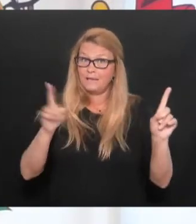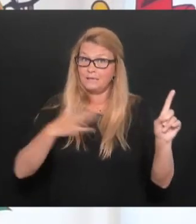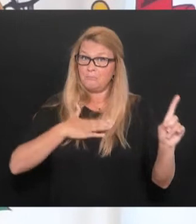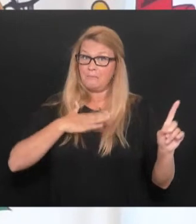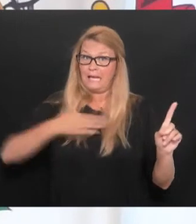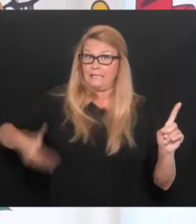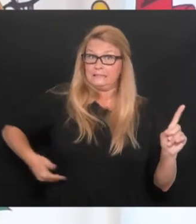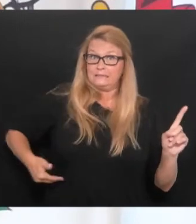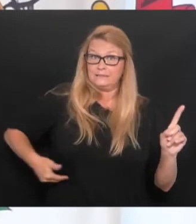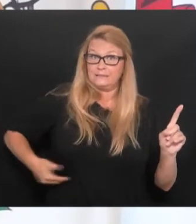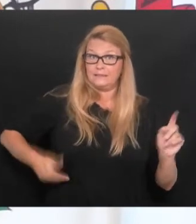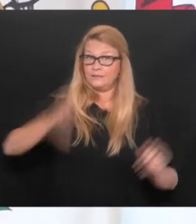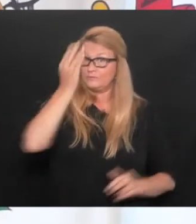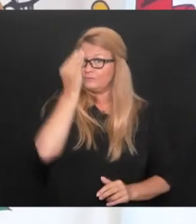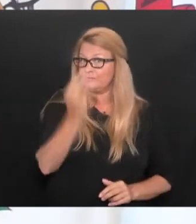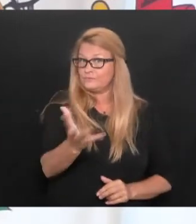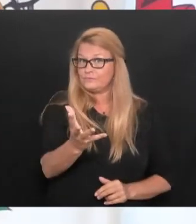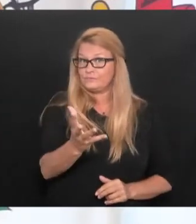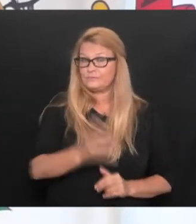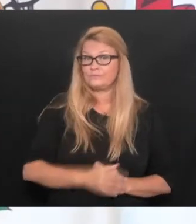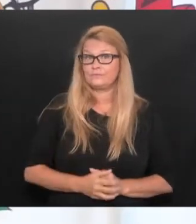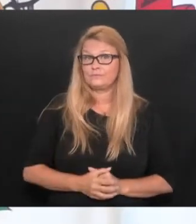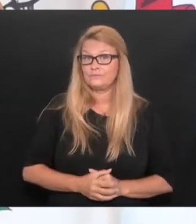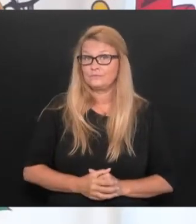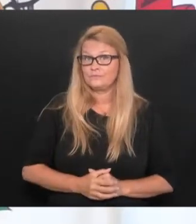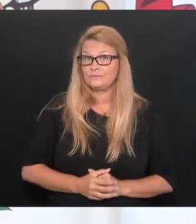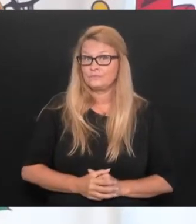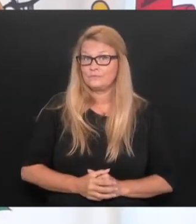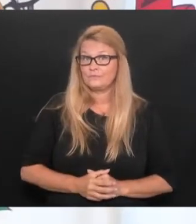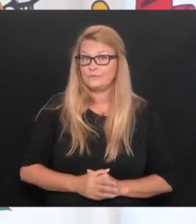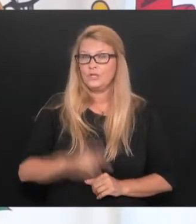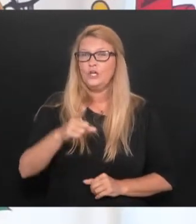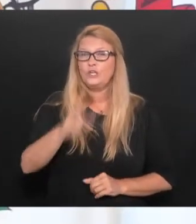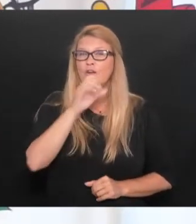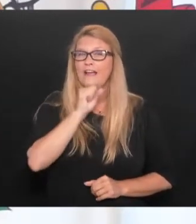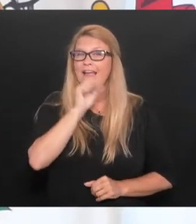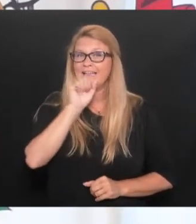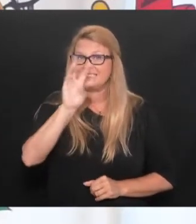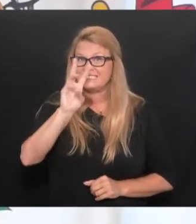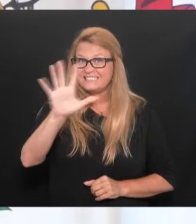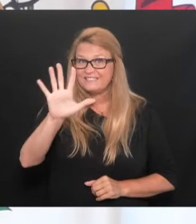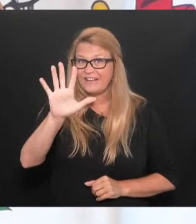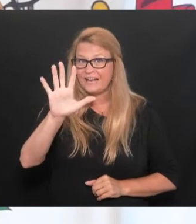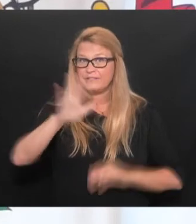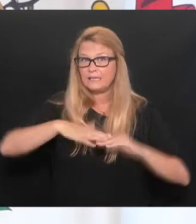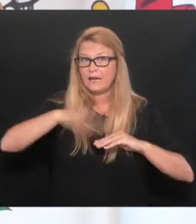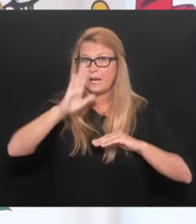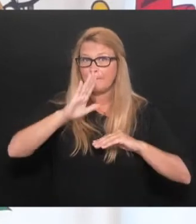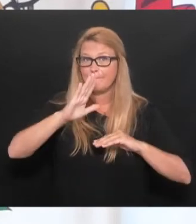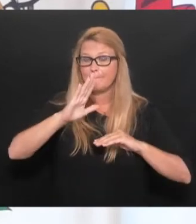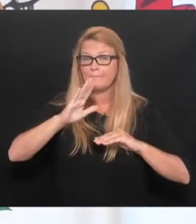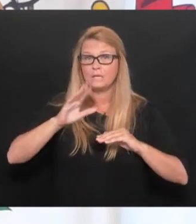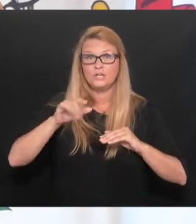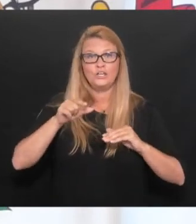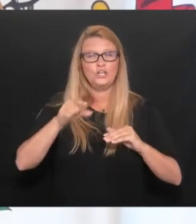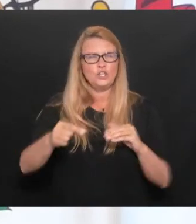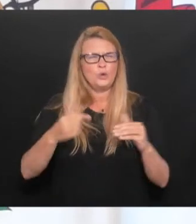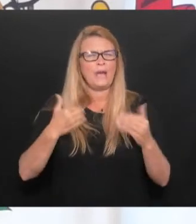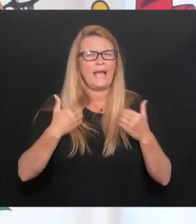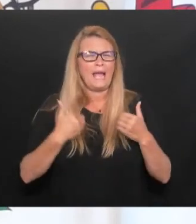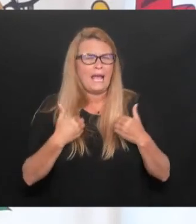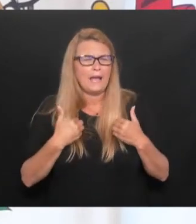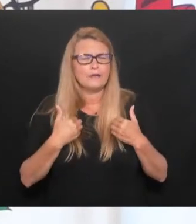this, that if you're older than 65 and you have a